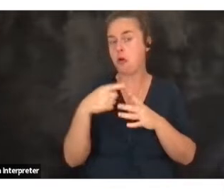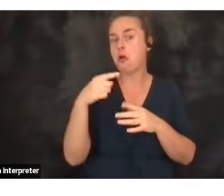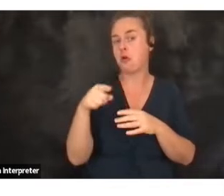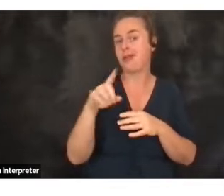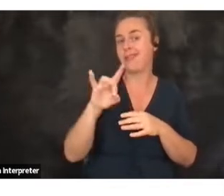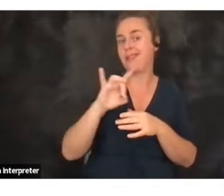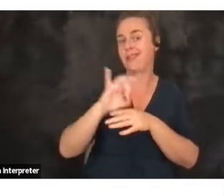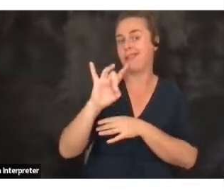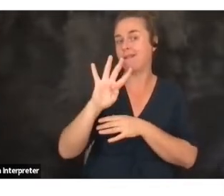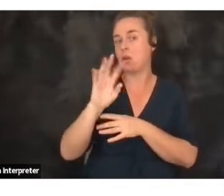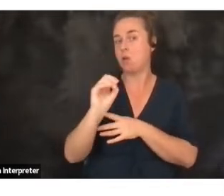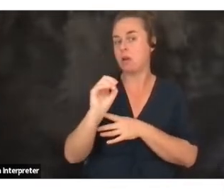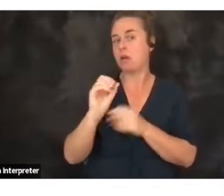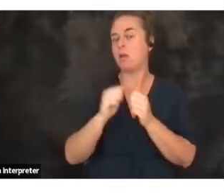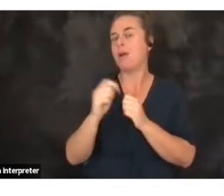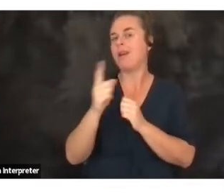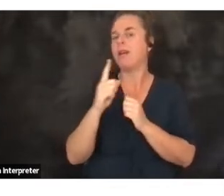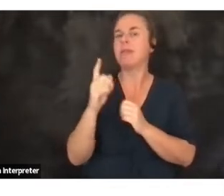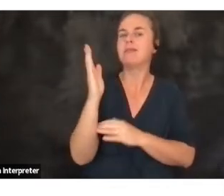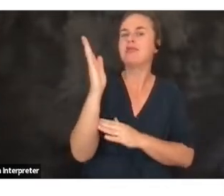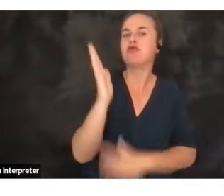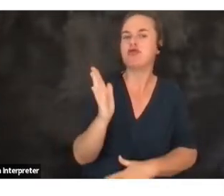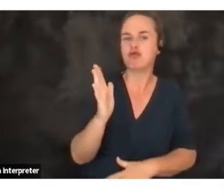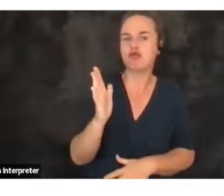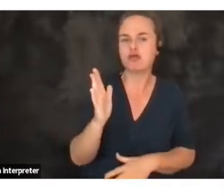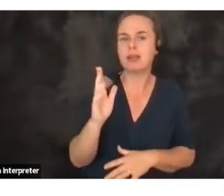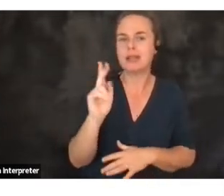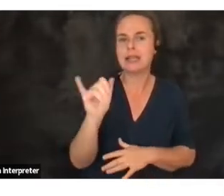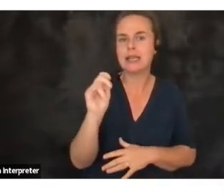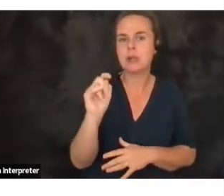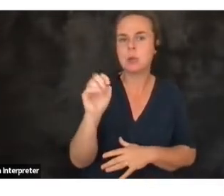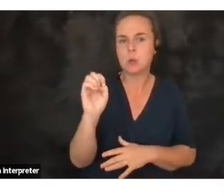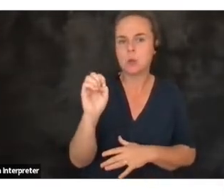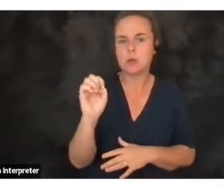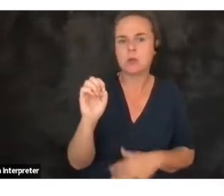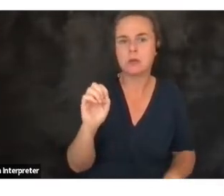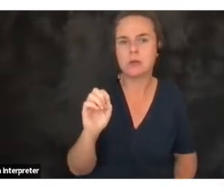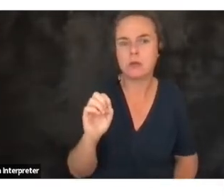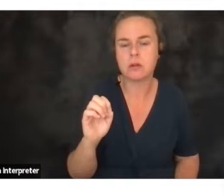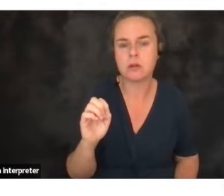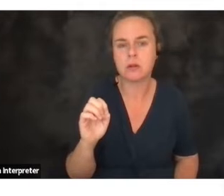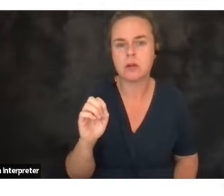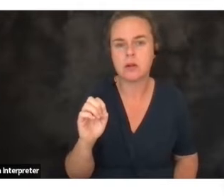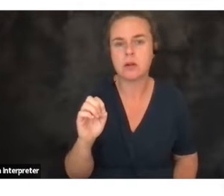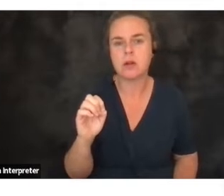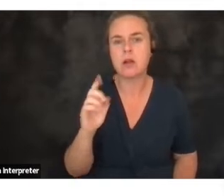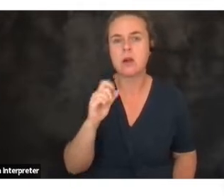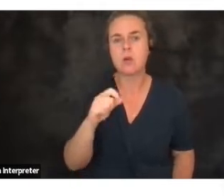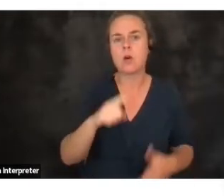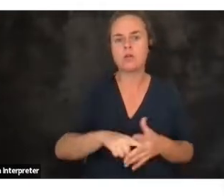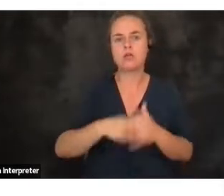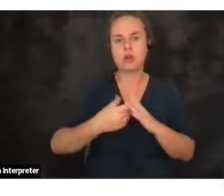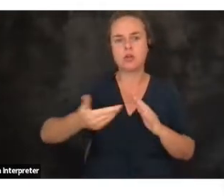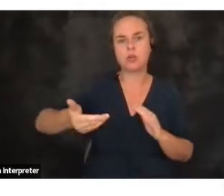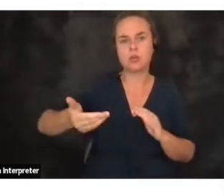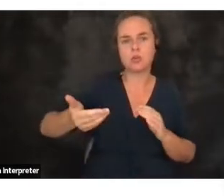keynote speaker. There'll be plenty of opportunity for Q&A. Denise will go ahead and introduce your speaker in a moment.